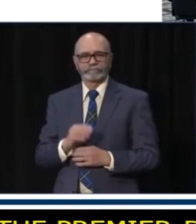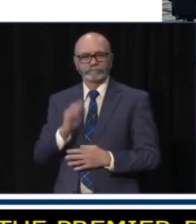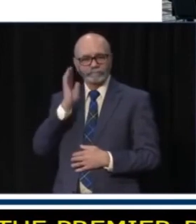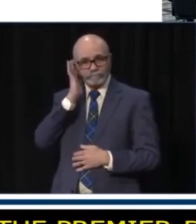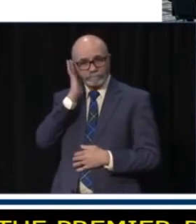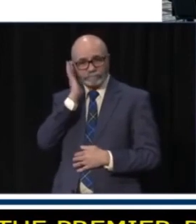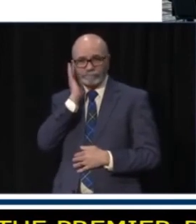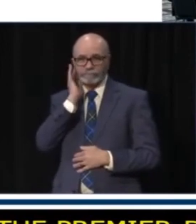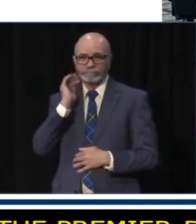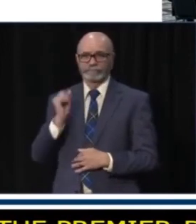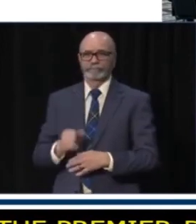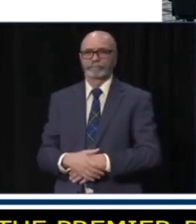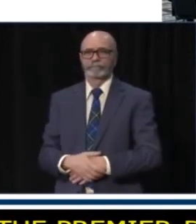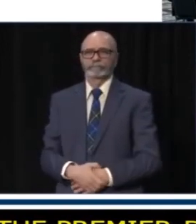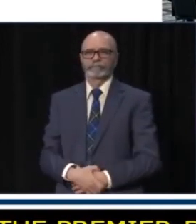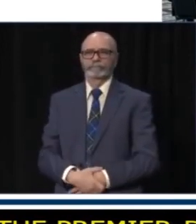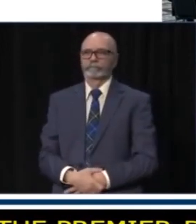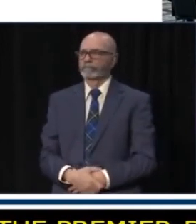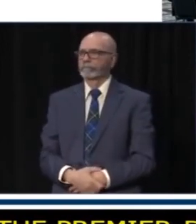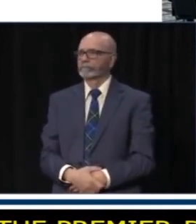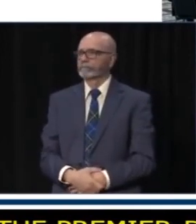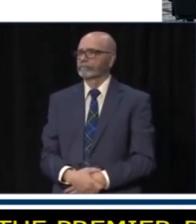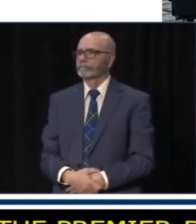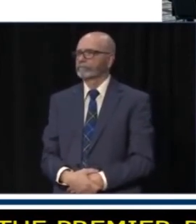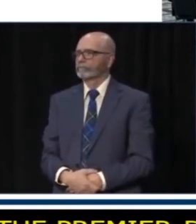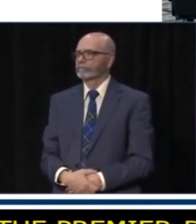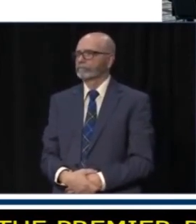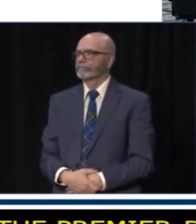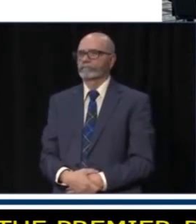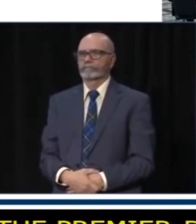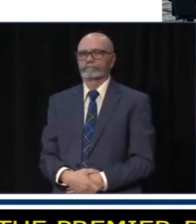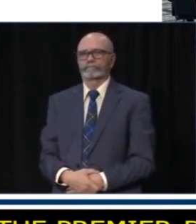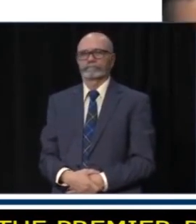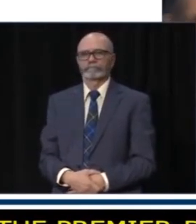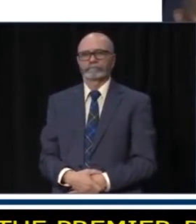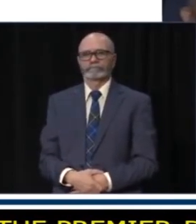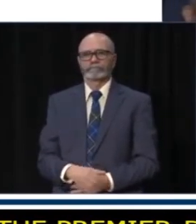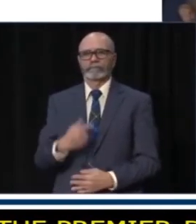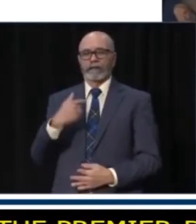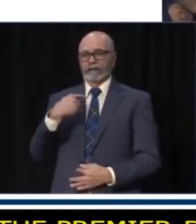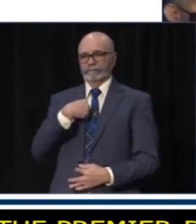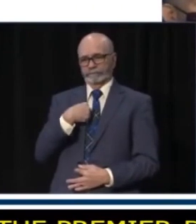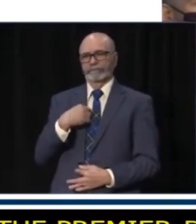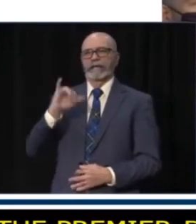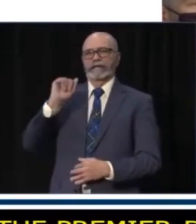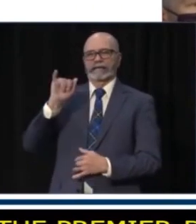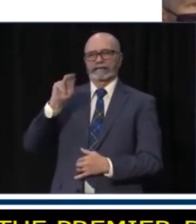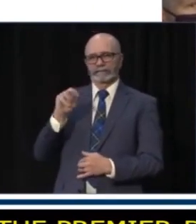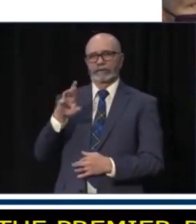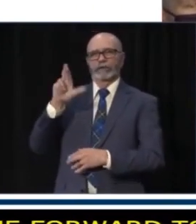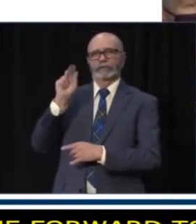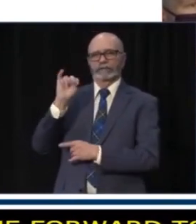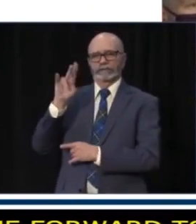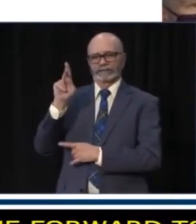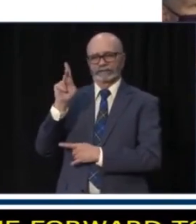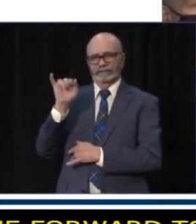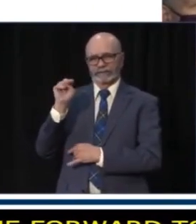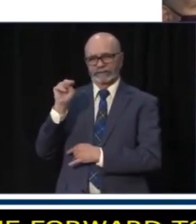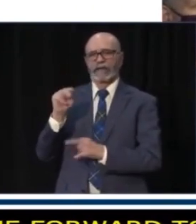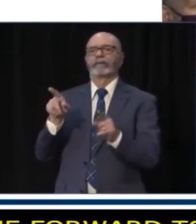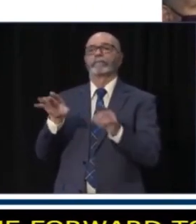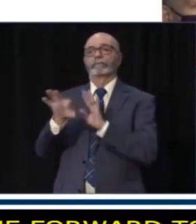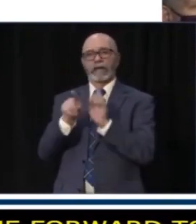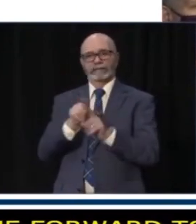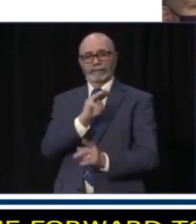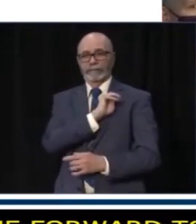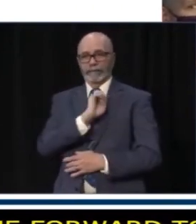as Iain Rankin and his new cabinet officially took office. I, Iain Rankin, being appointed to be one of Her Majesty's Executive